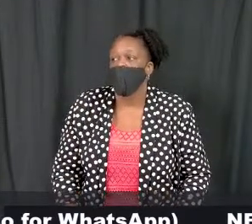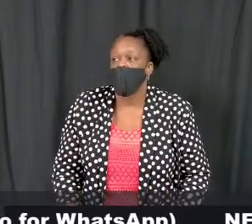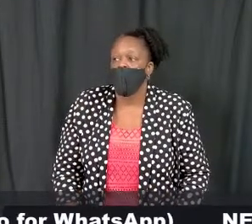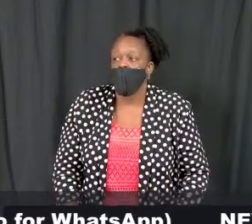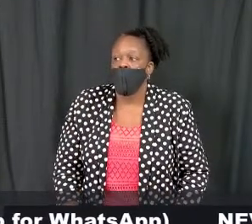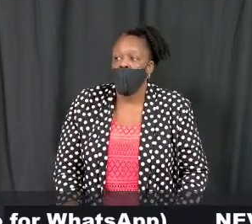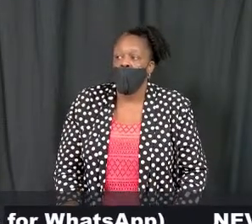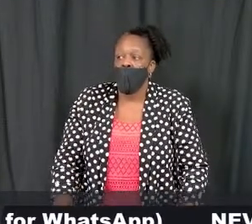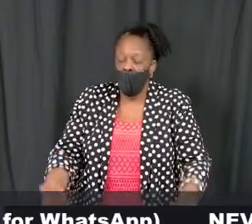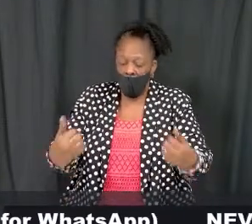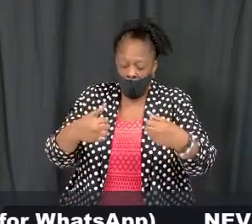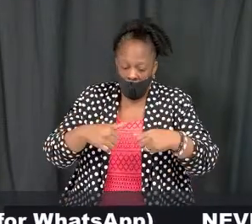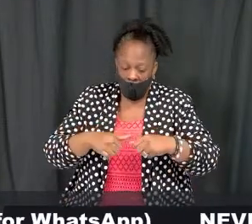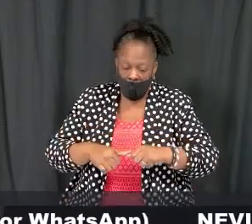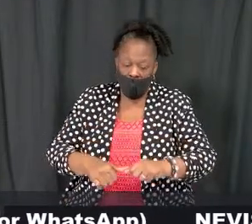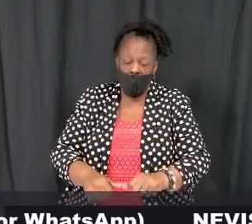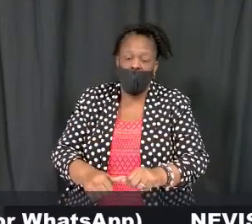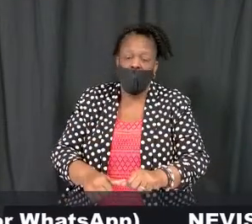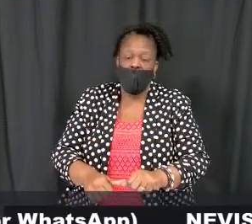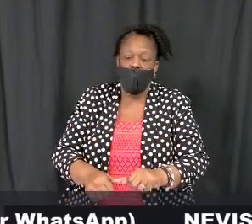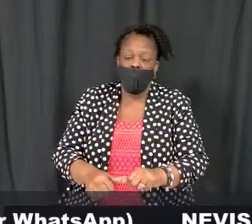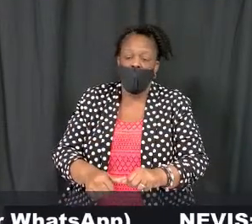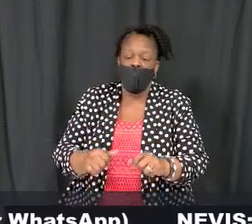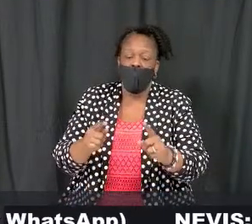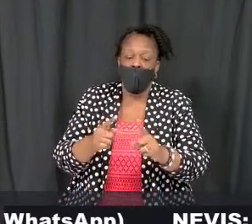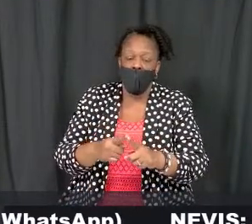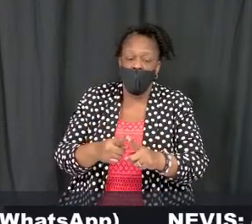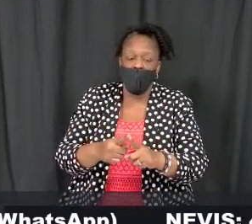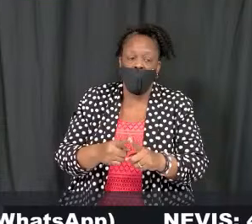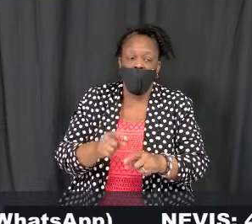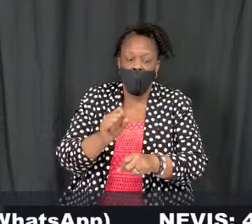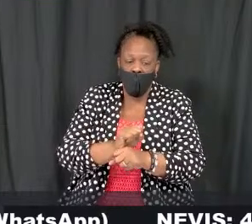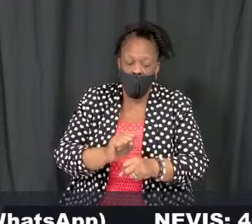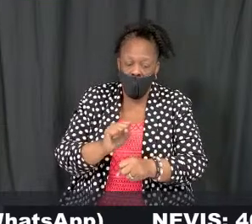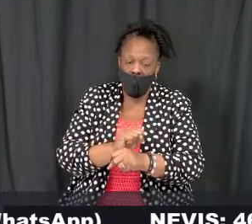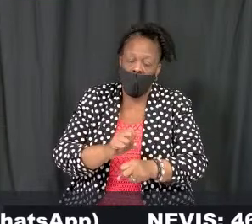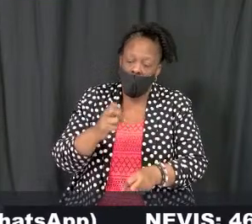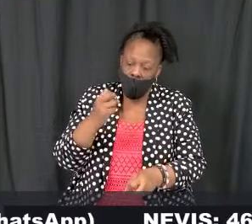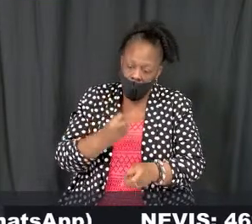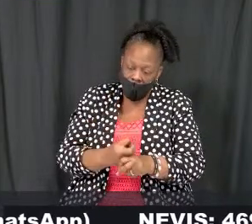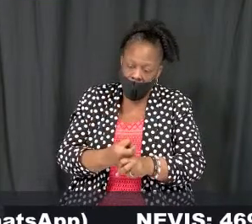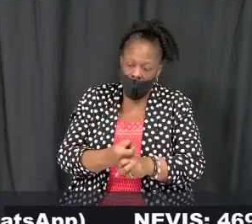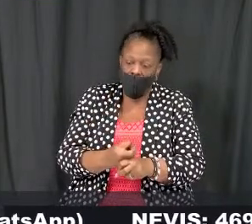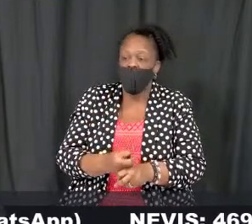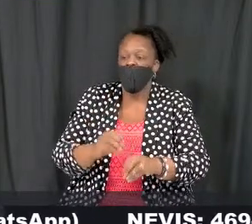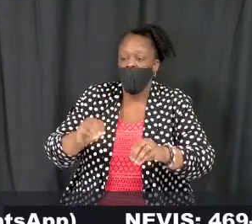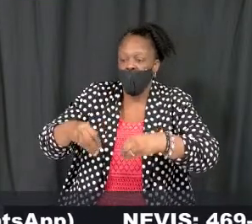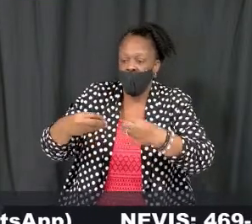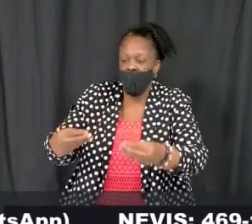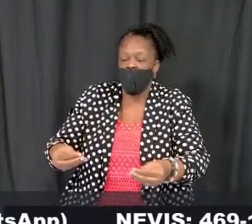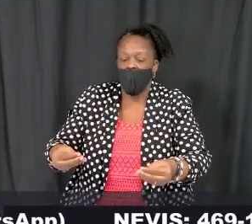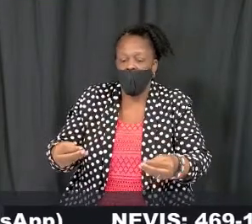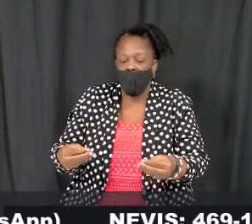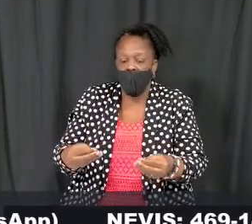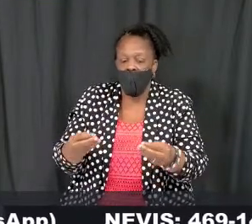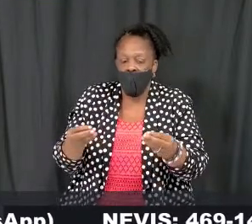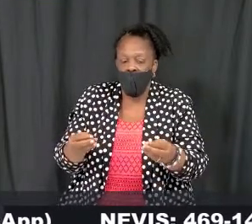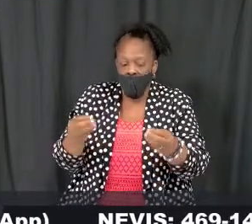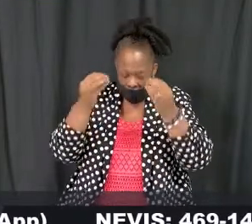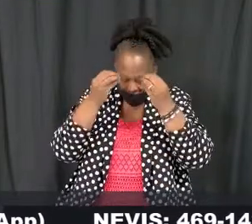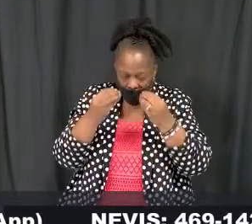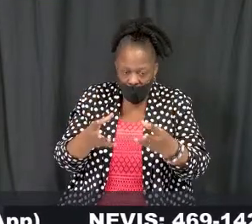We will continue with our crisis management communication strategy to provide you frequent updates